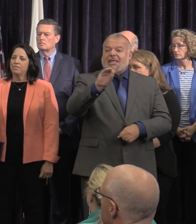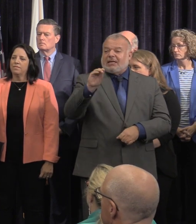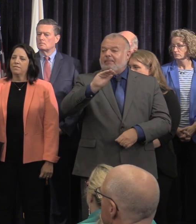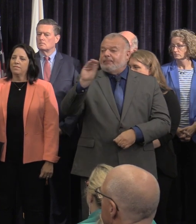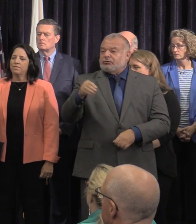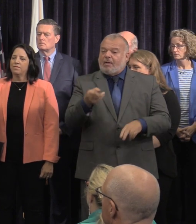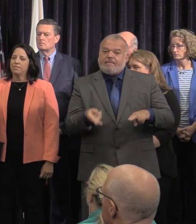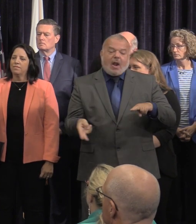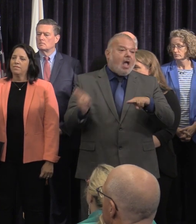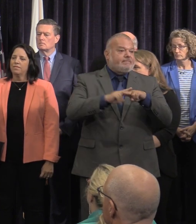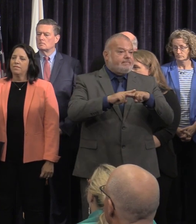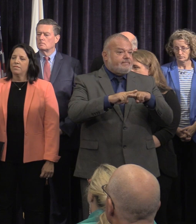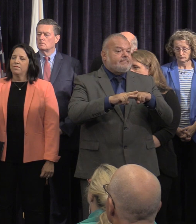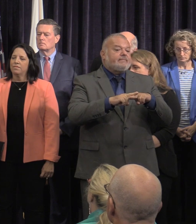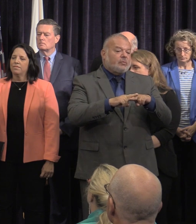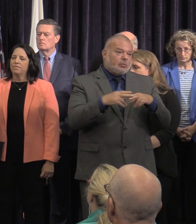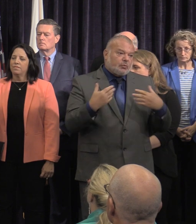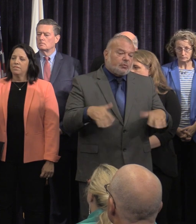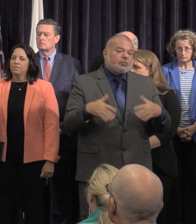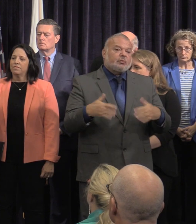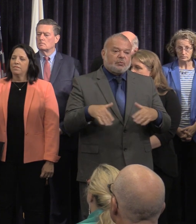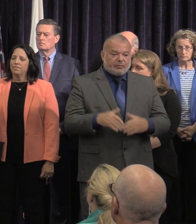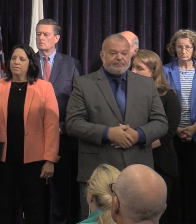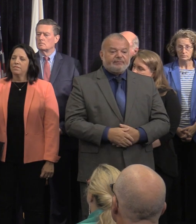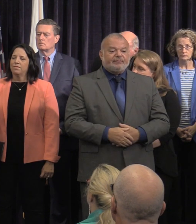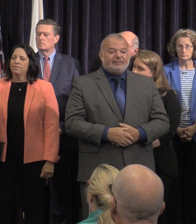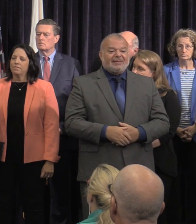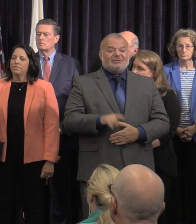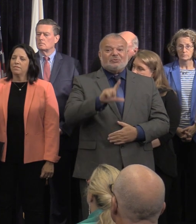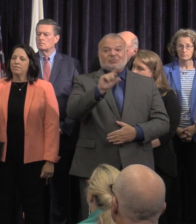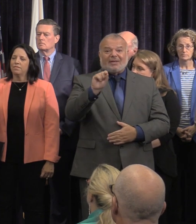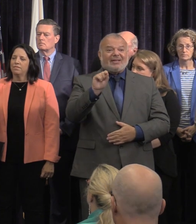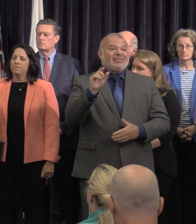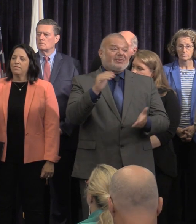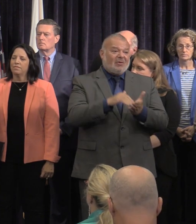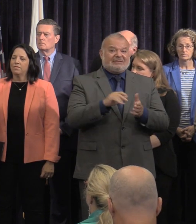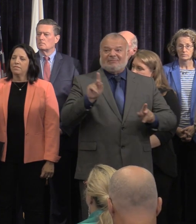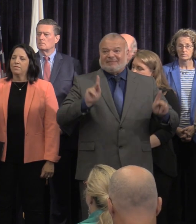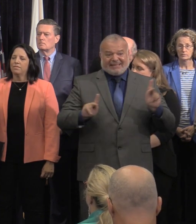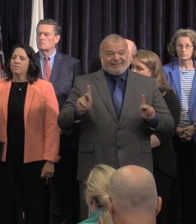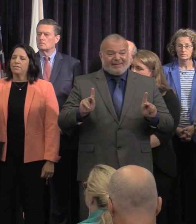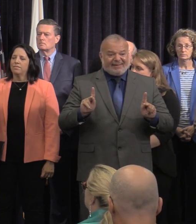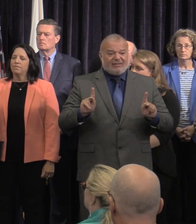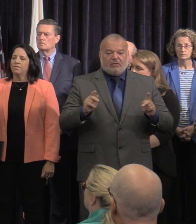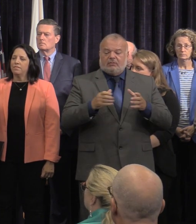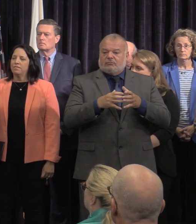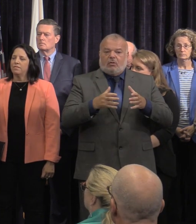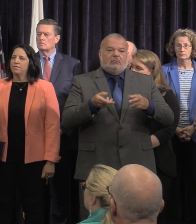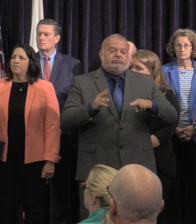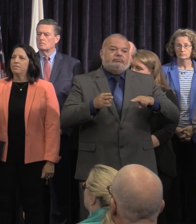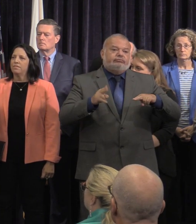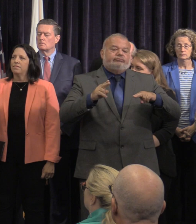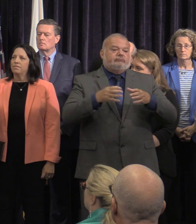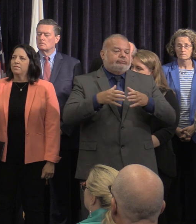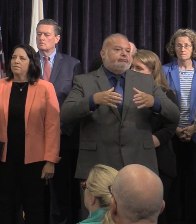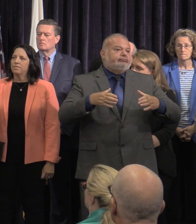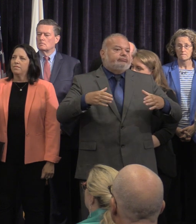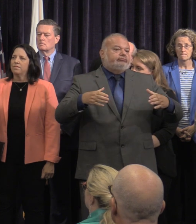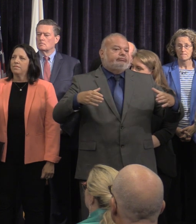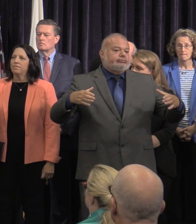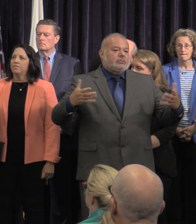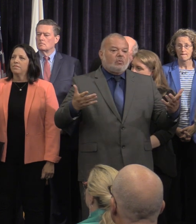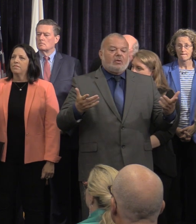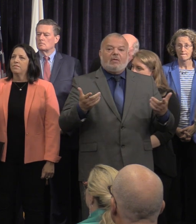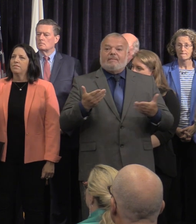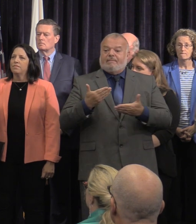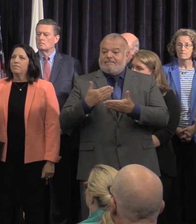represents more than 20,000 people, growing every day. These families include newborns, very young